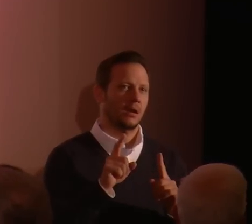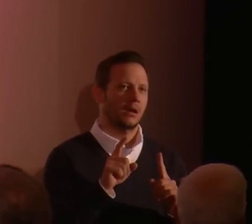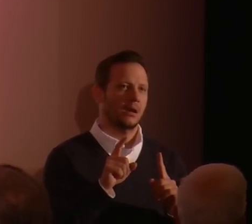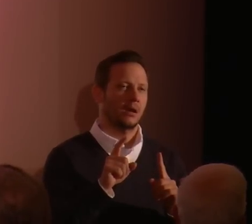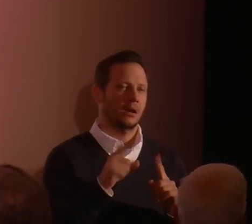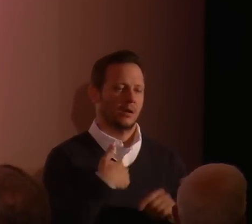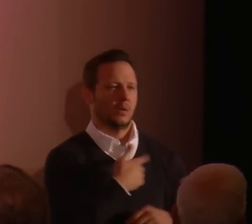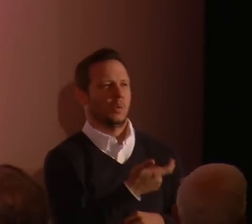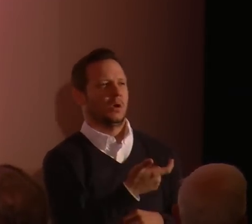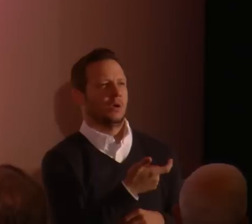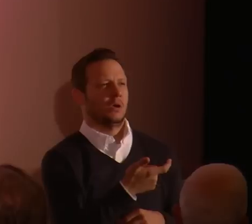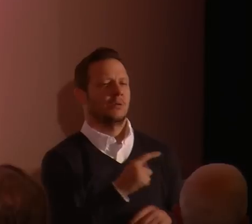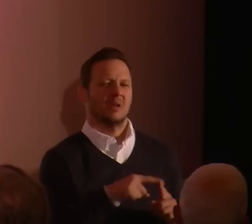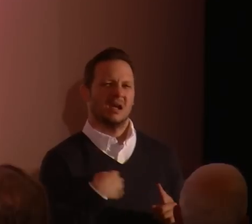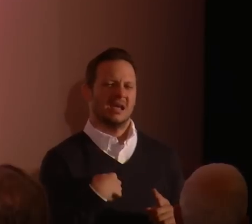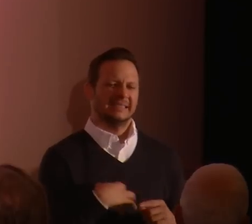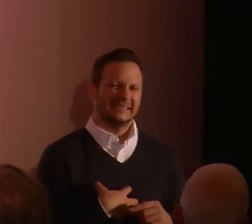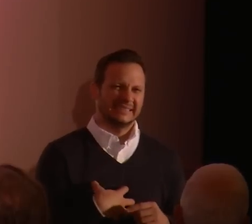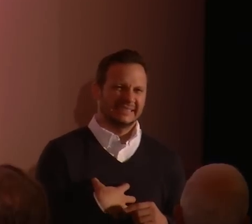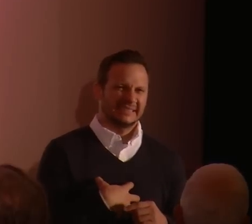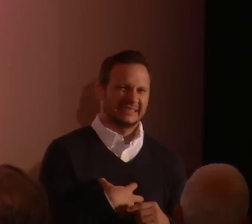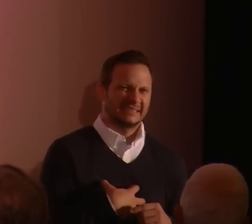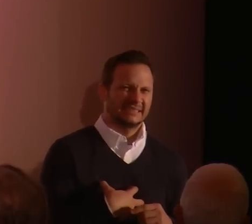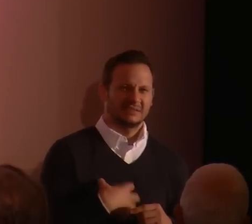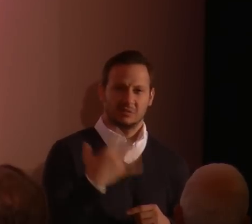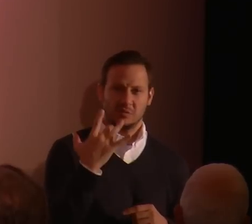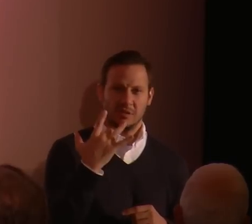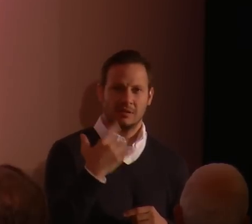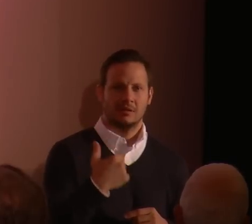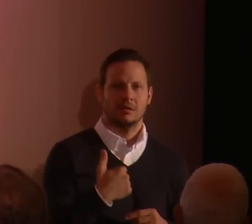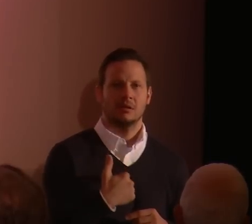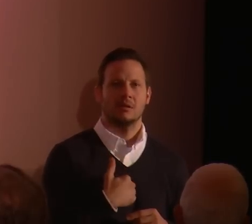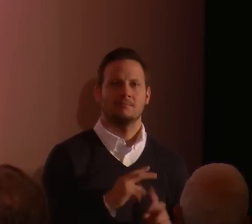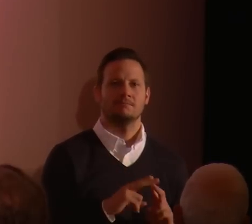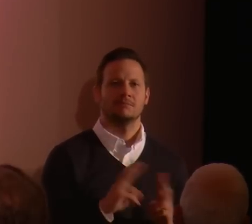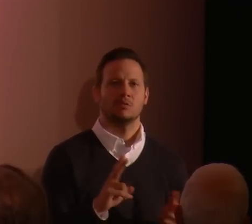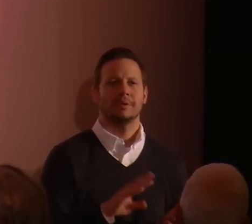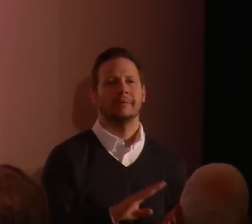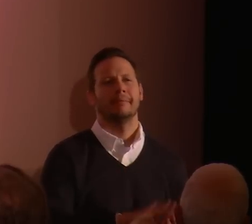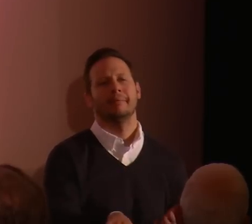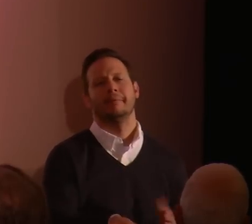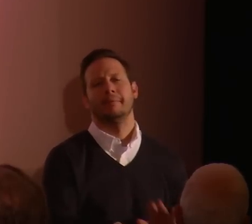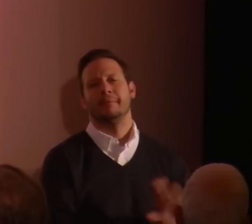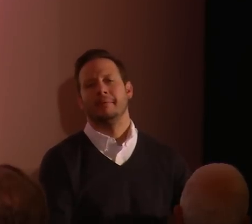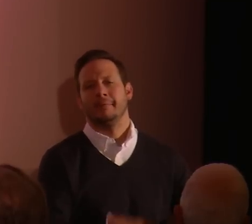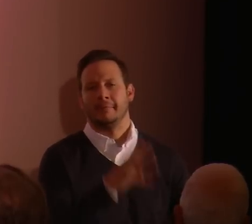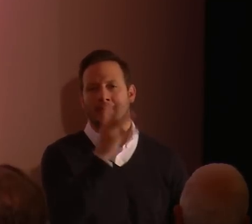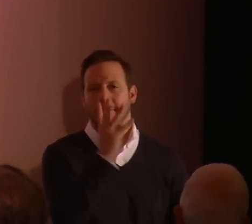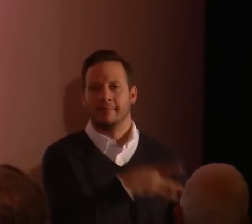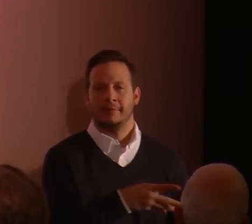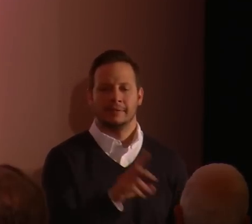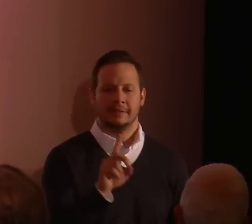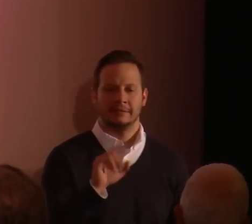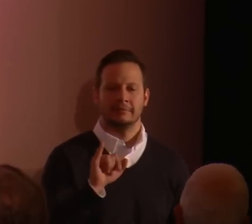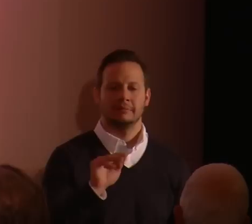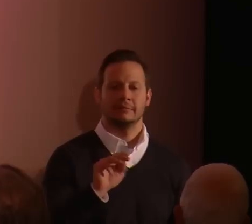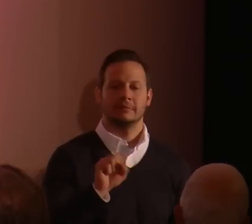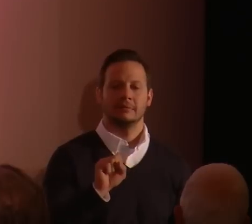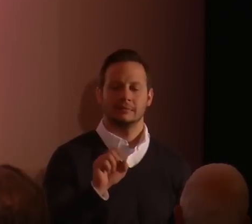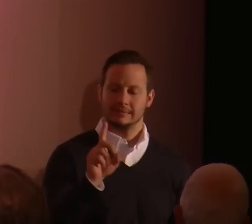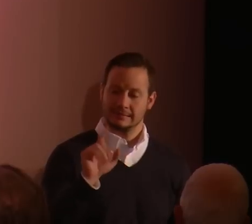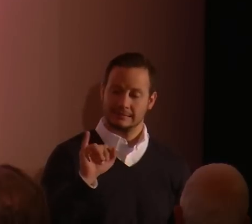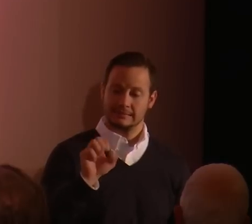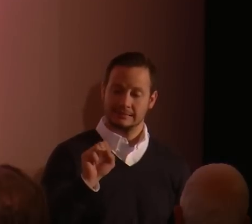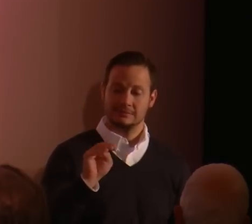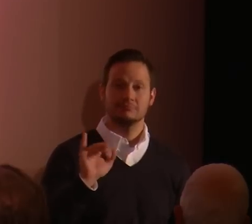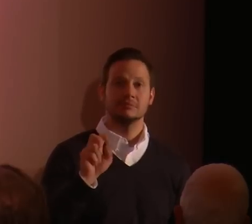but I also cringe a little bit because of how absolutely dismissive I was of her. But again, that is what being authentic